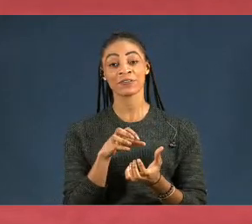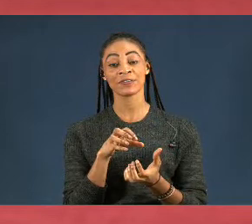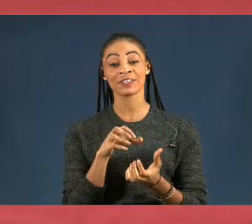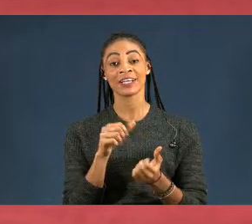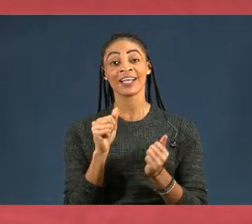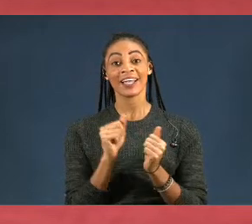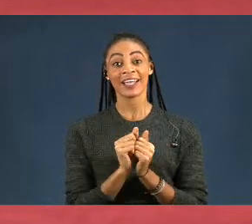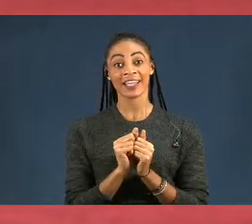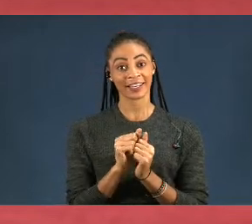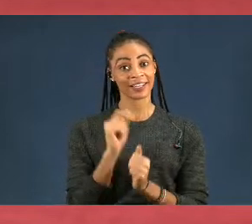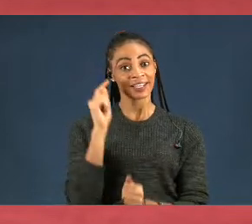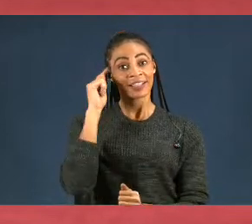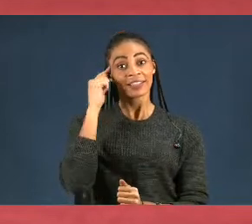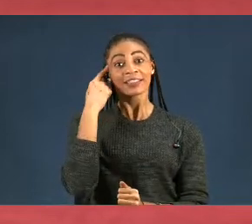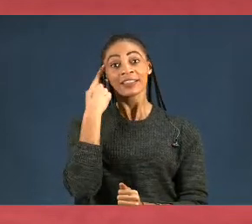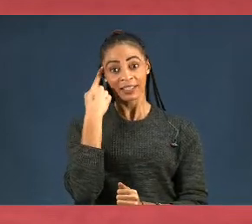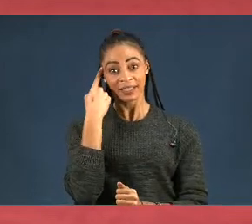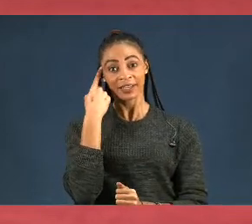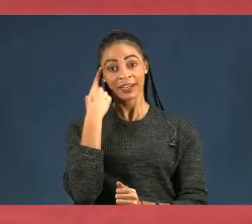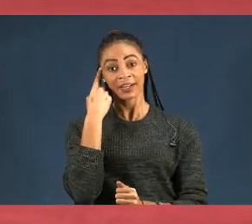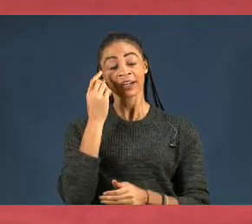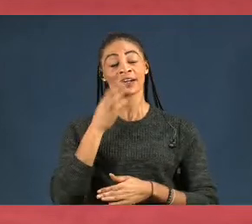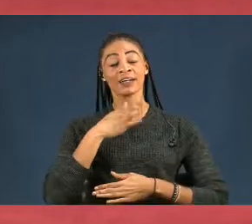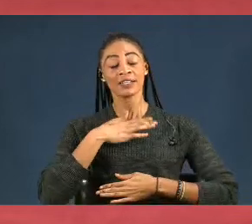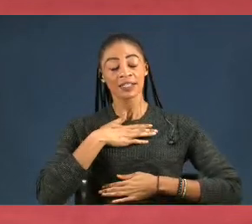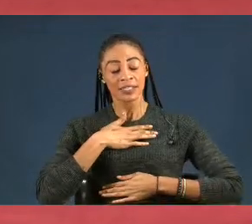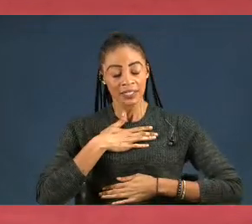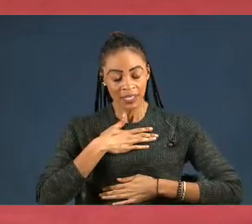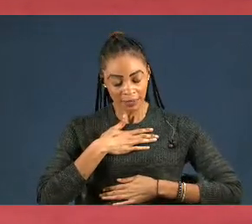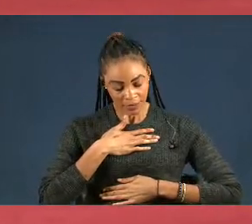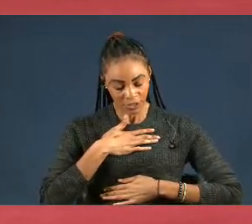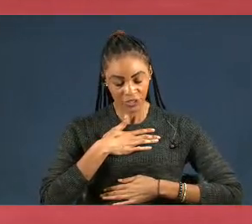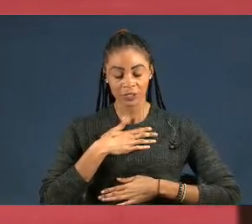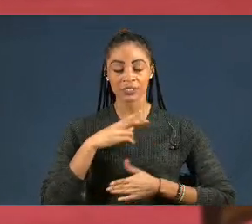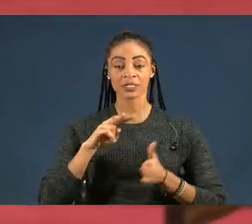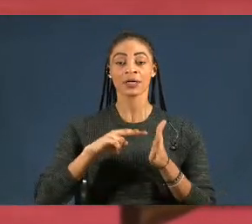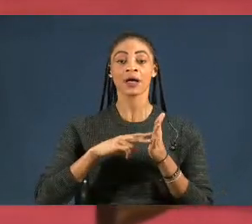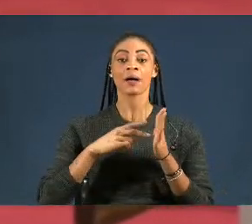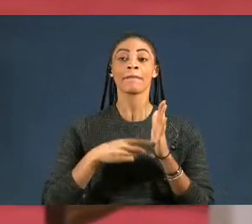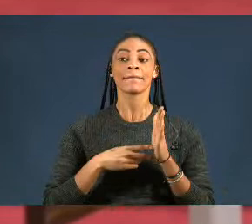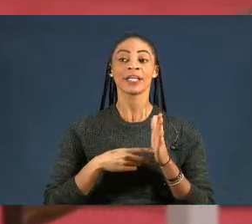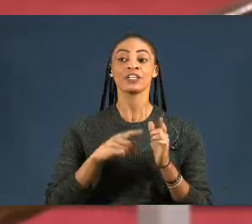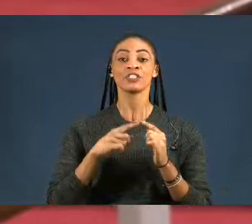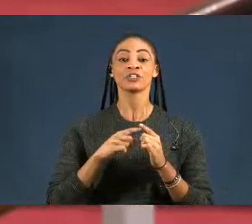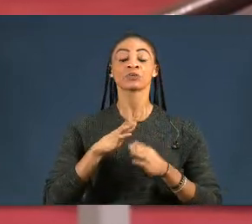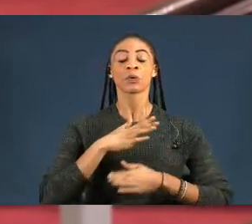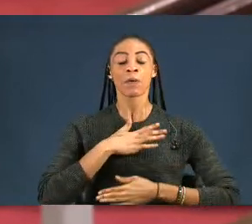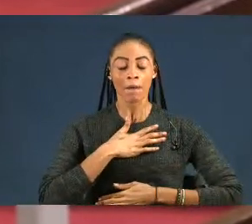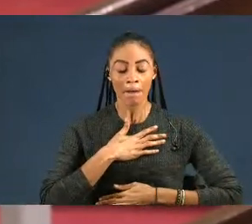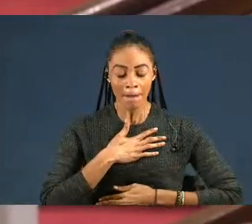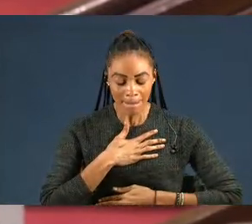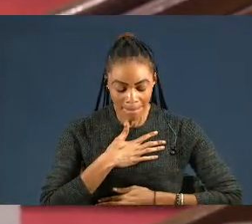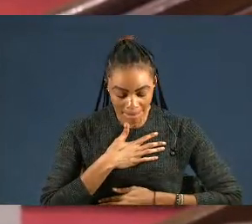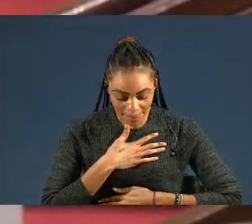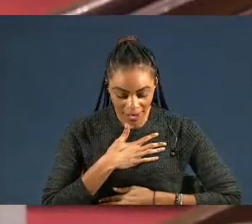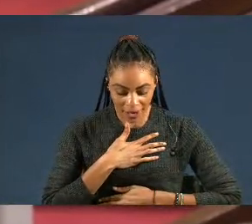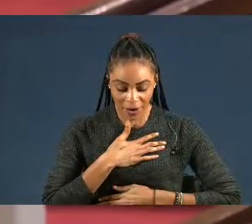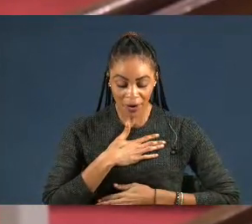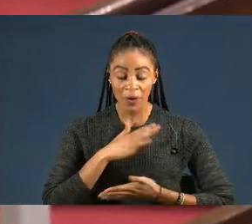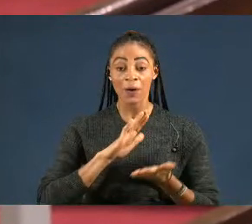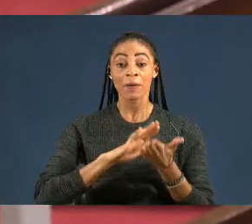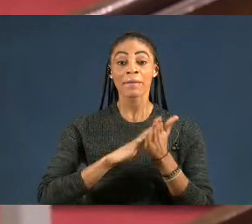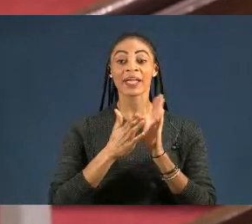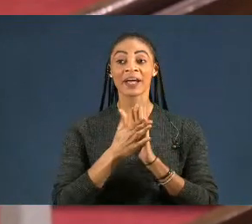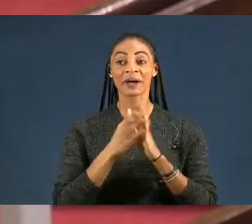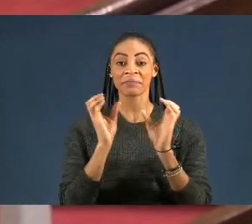to our husband, we are being asked to bow down, to become